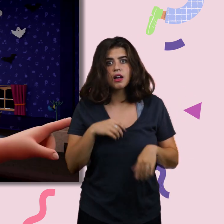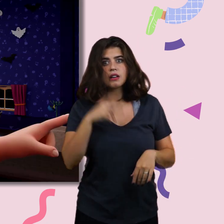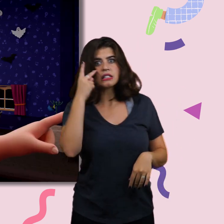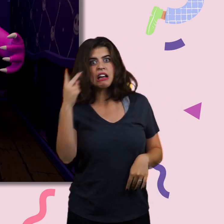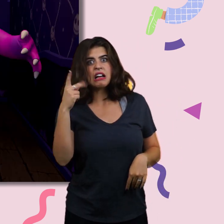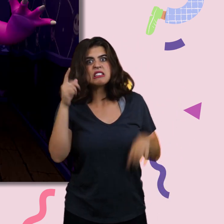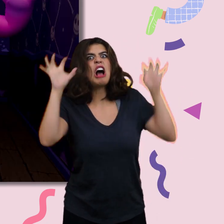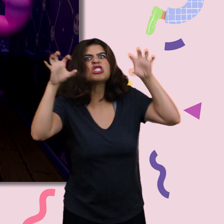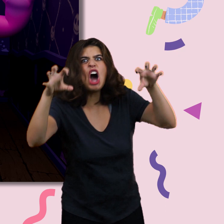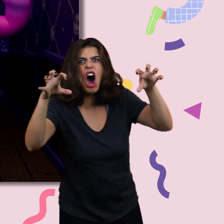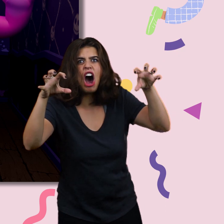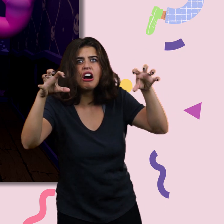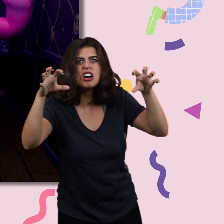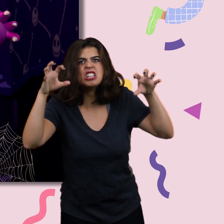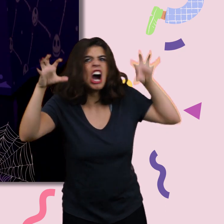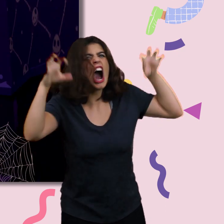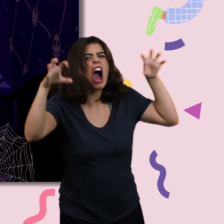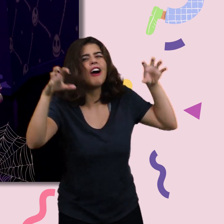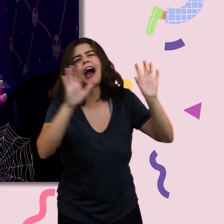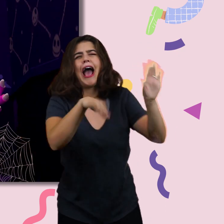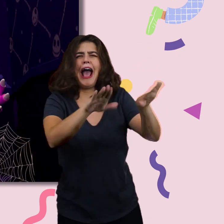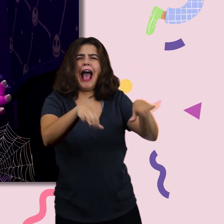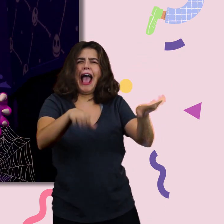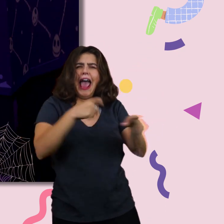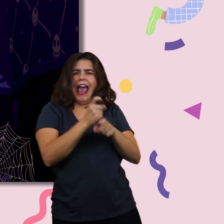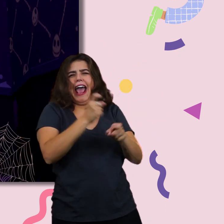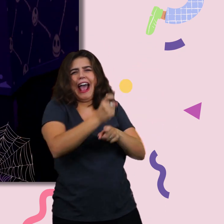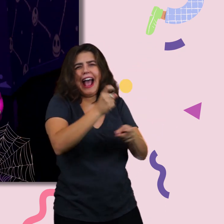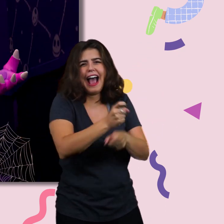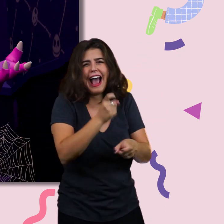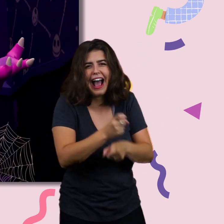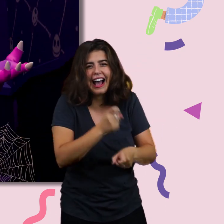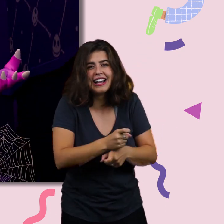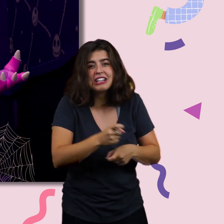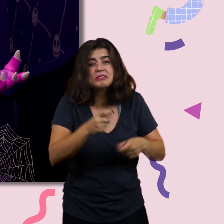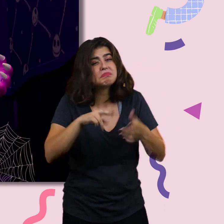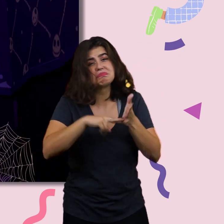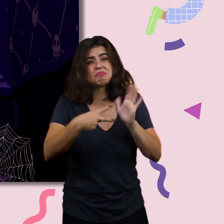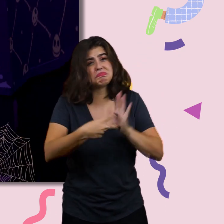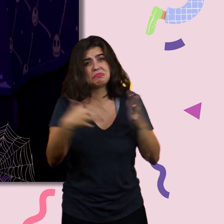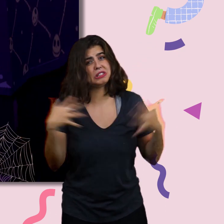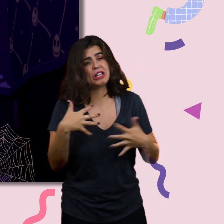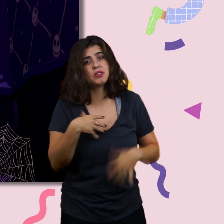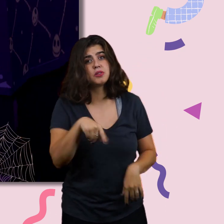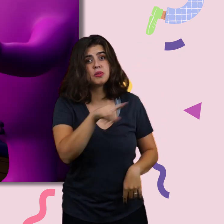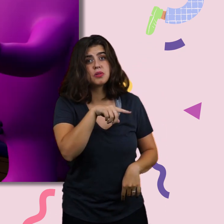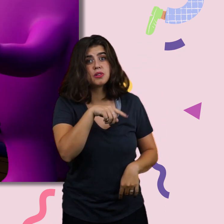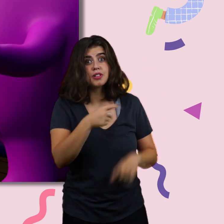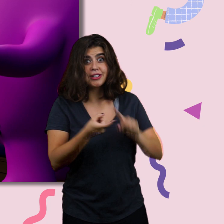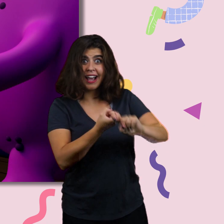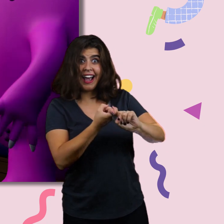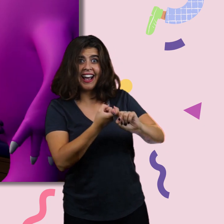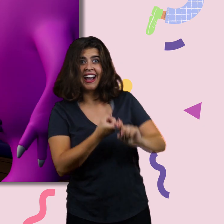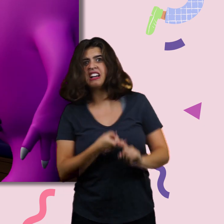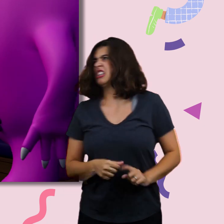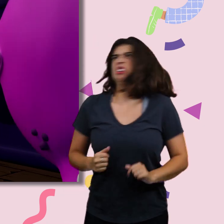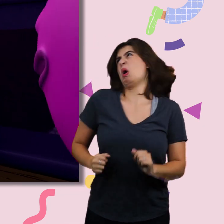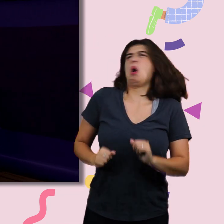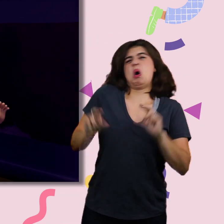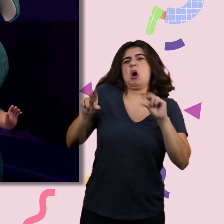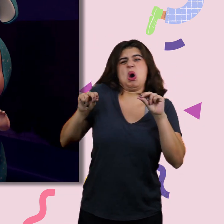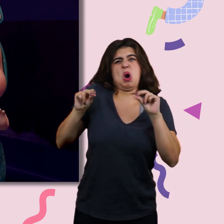a monster! Roar! Just kidding! Didn't mean to scare you all. Let's be friends. No!